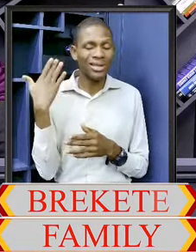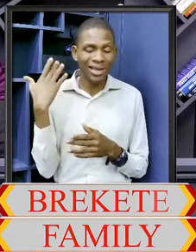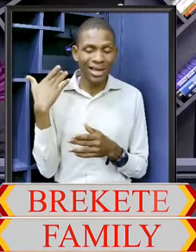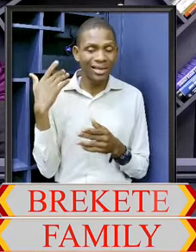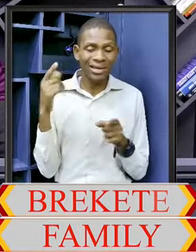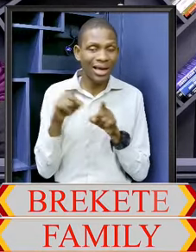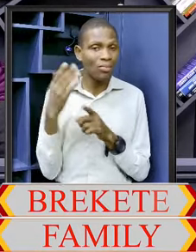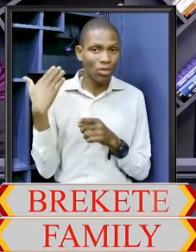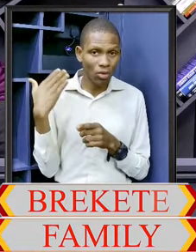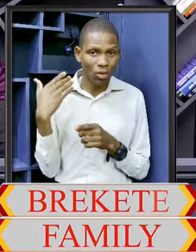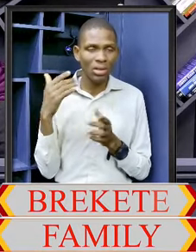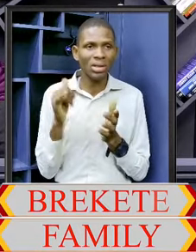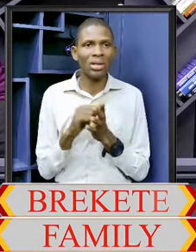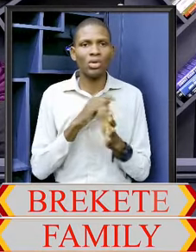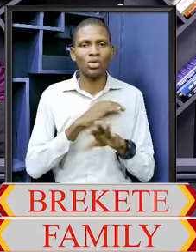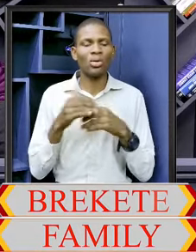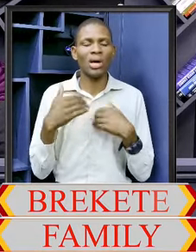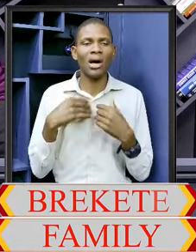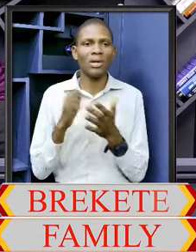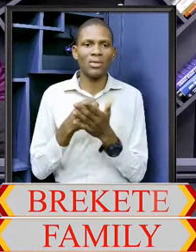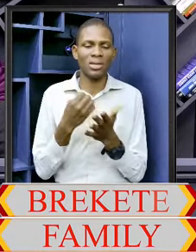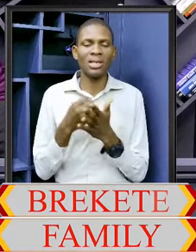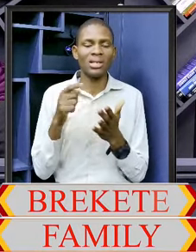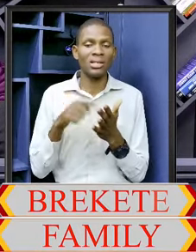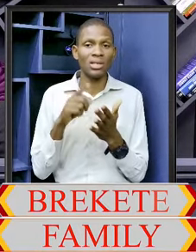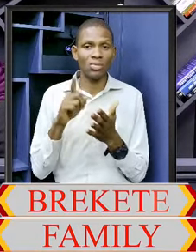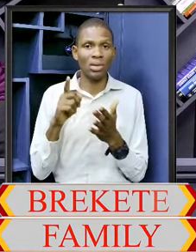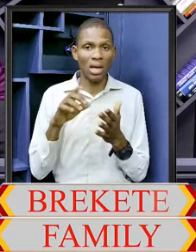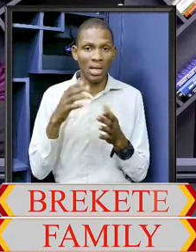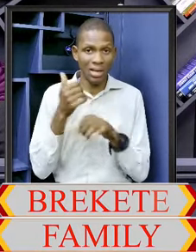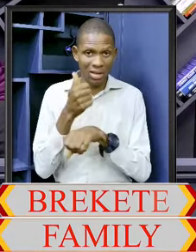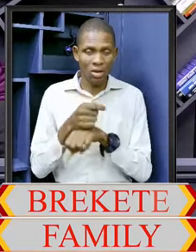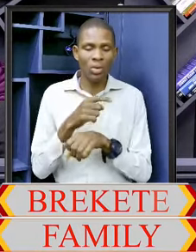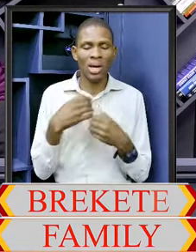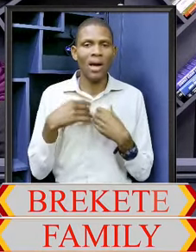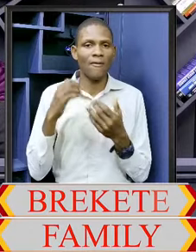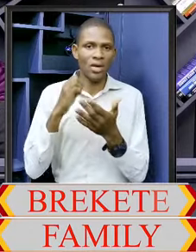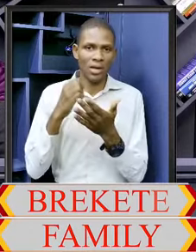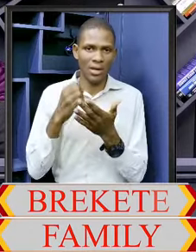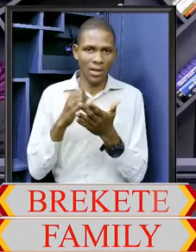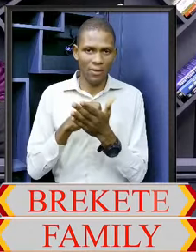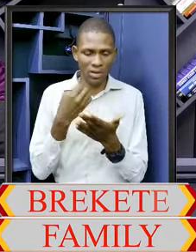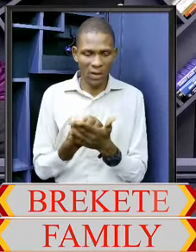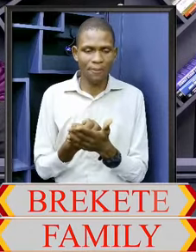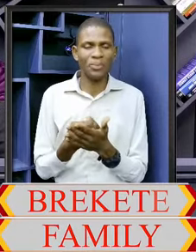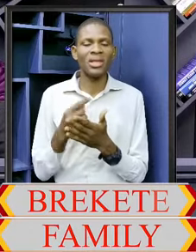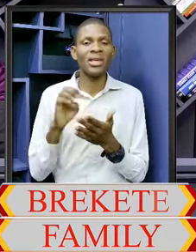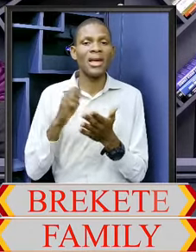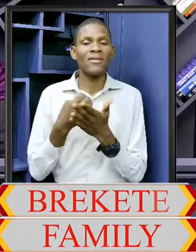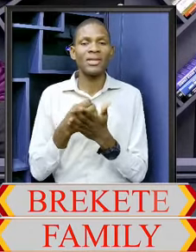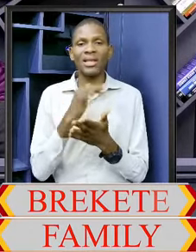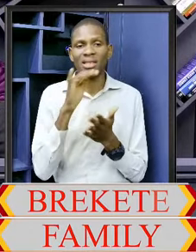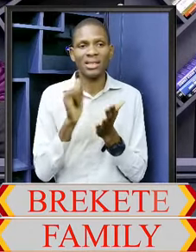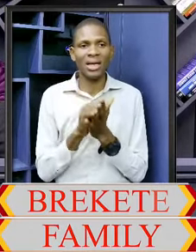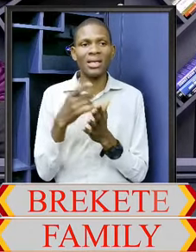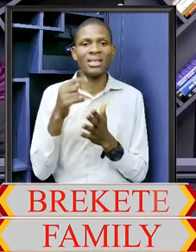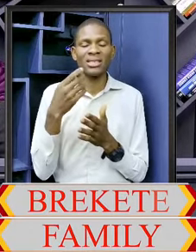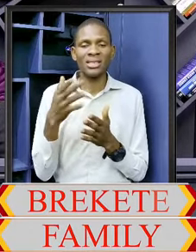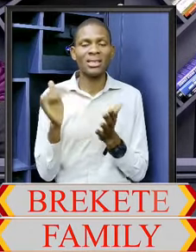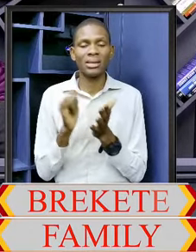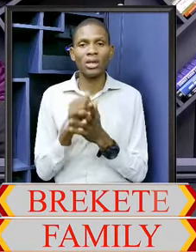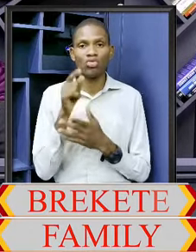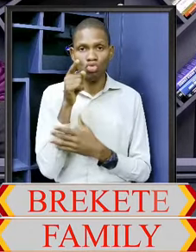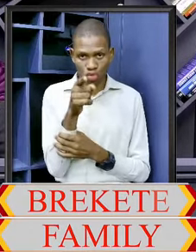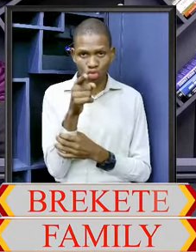allegation. We be say we no get evidence. This one we get evidence. The evidence be what say is the problem? The evidence be say the things where